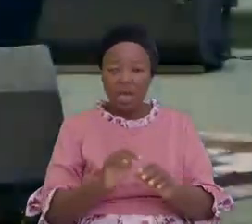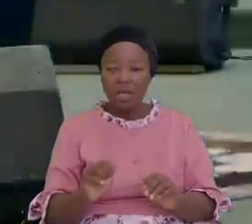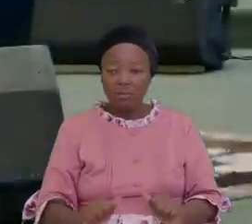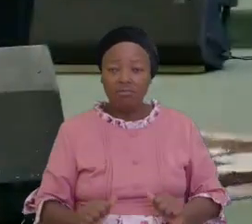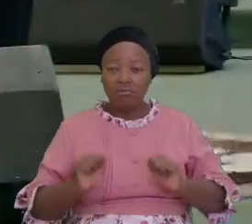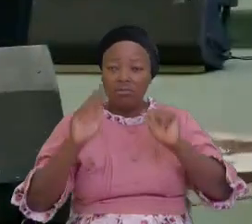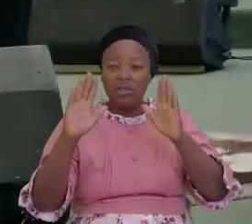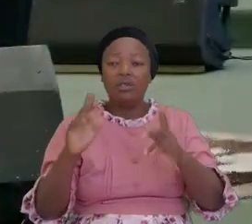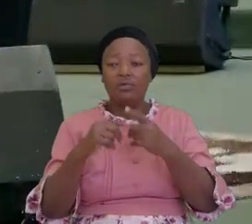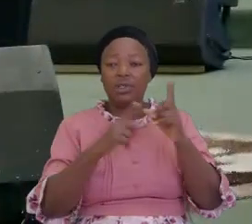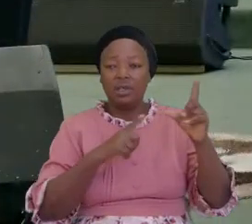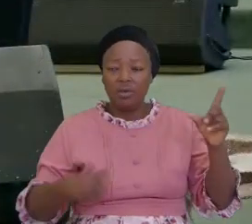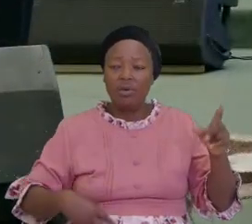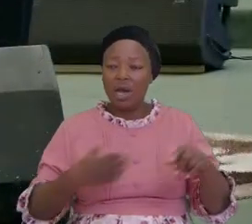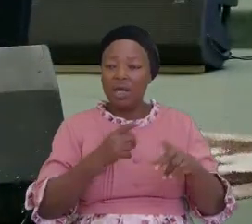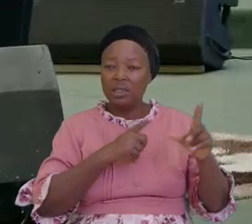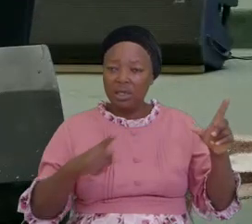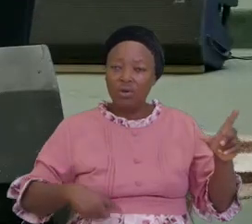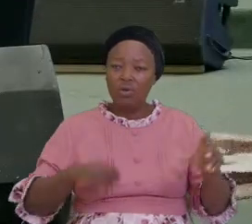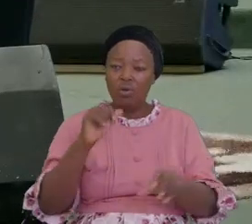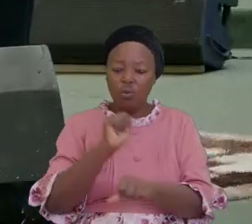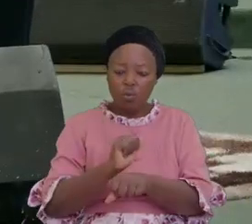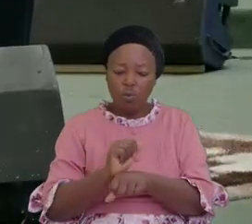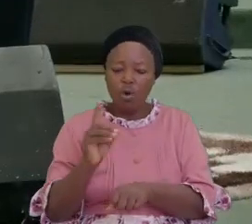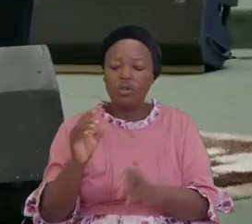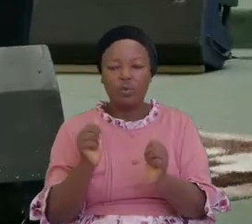the Lord walked with them.